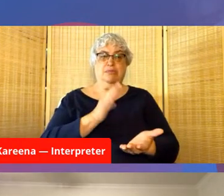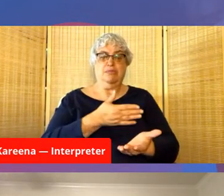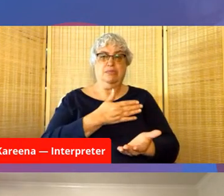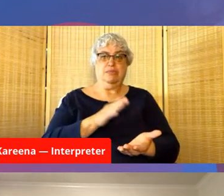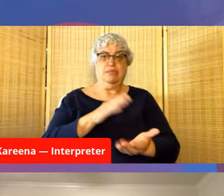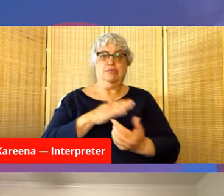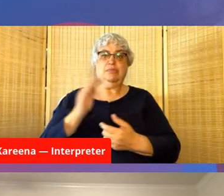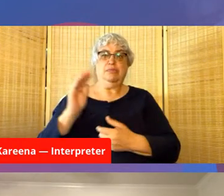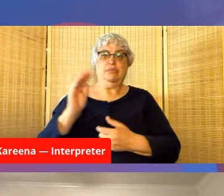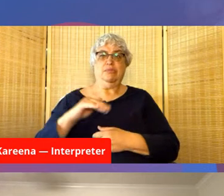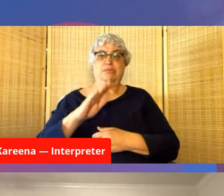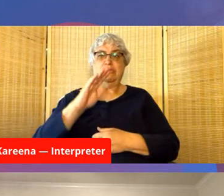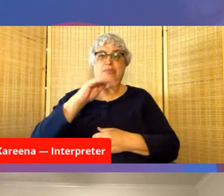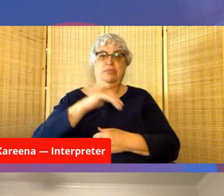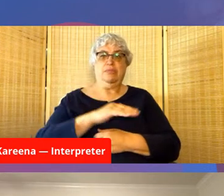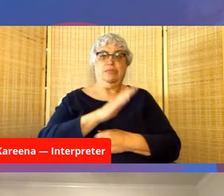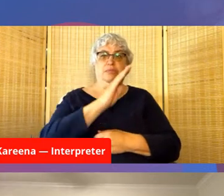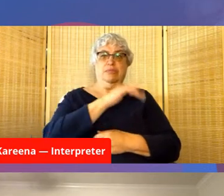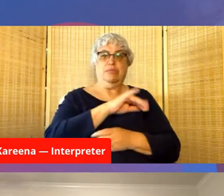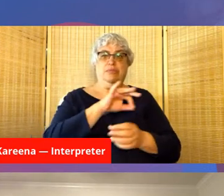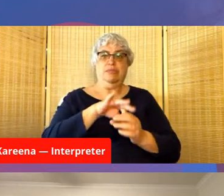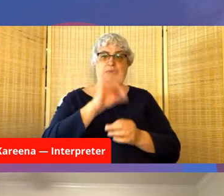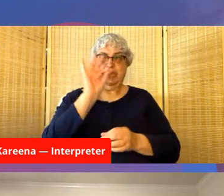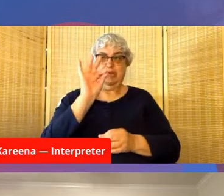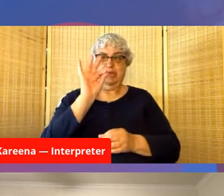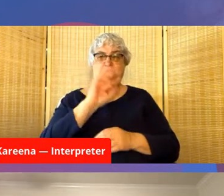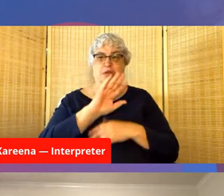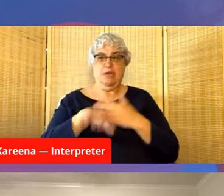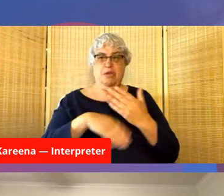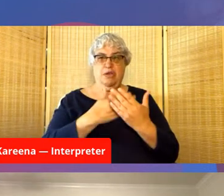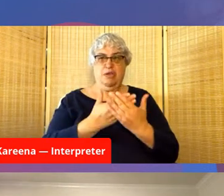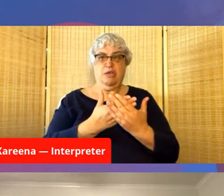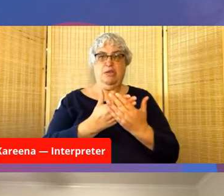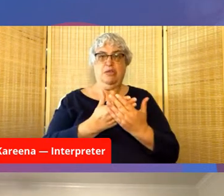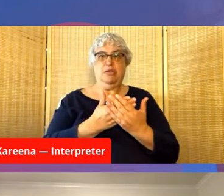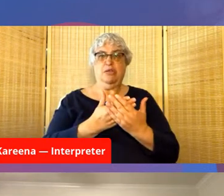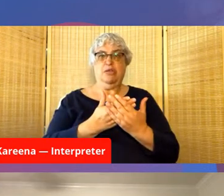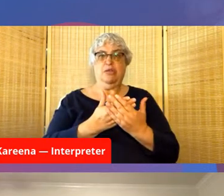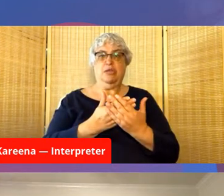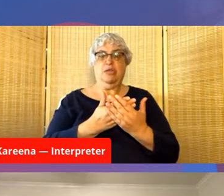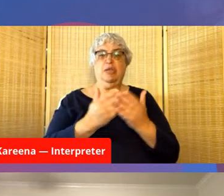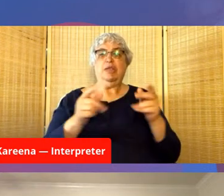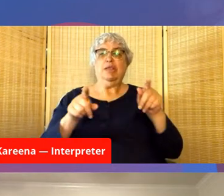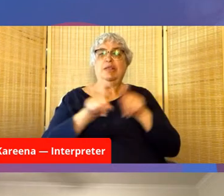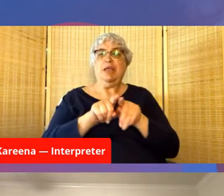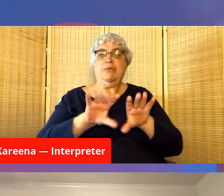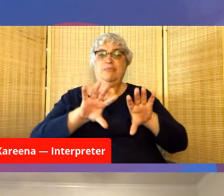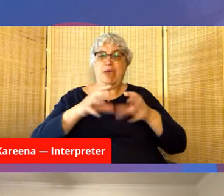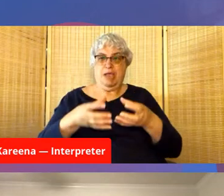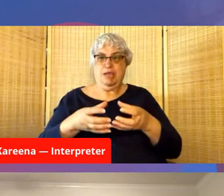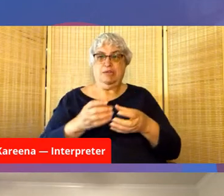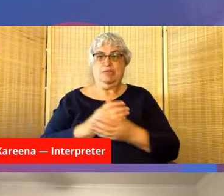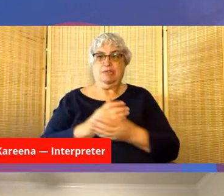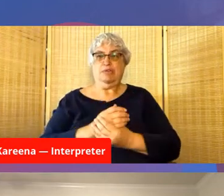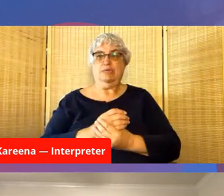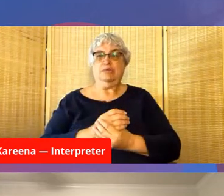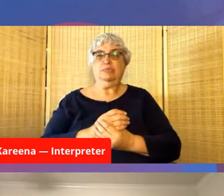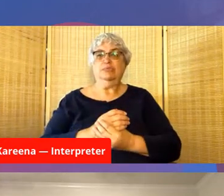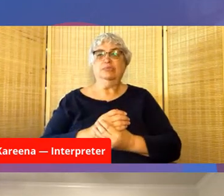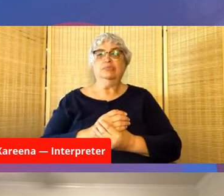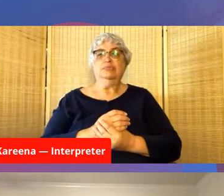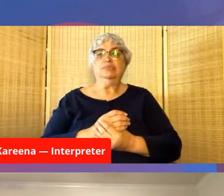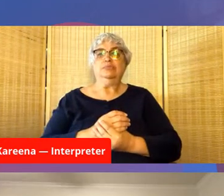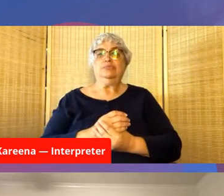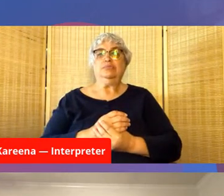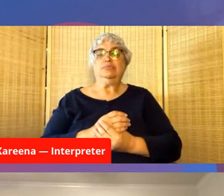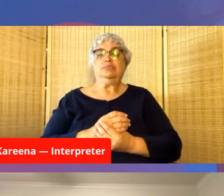melody, spirituality, these are all part of the same package. So,